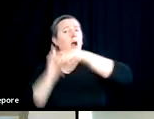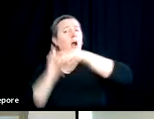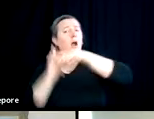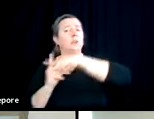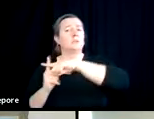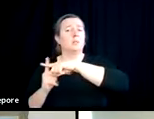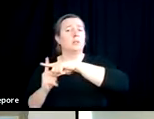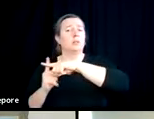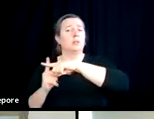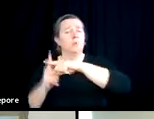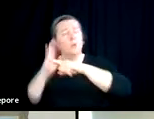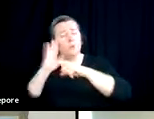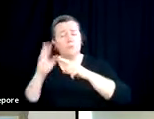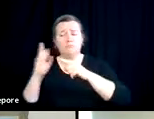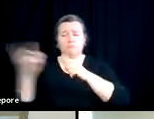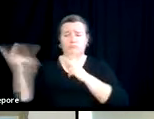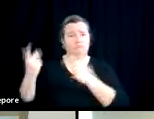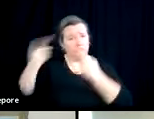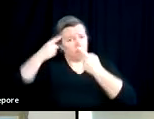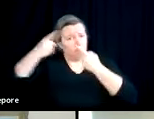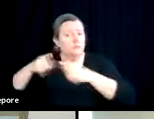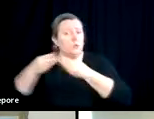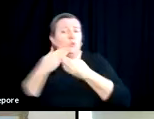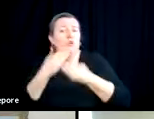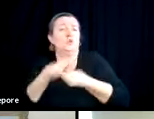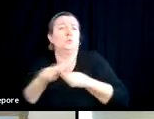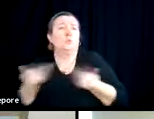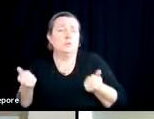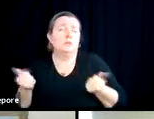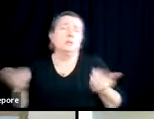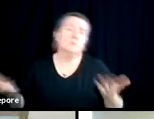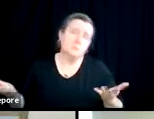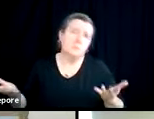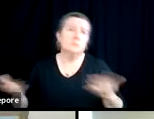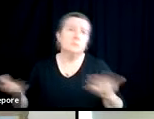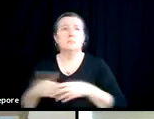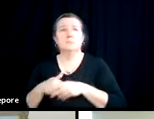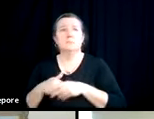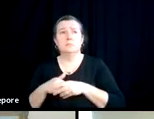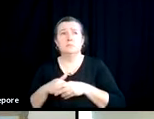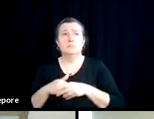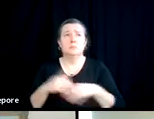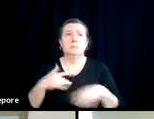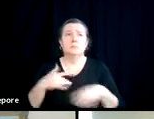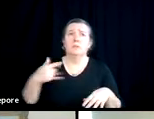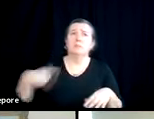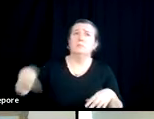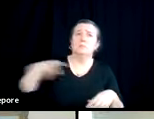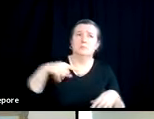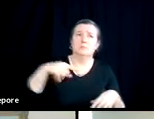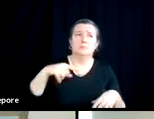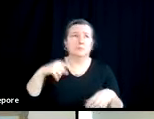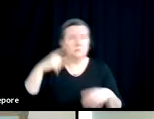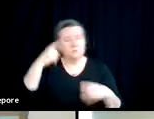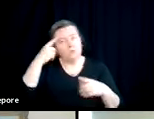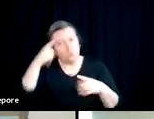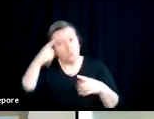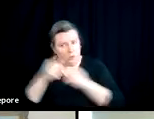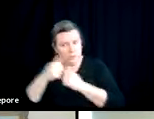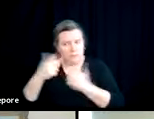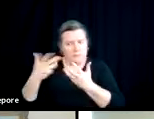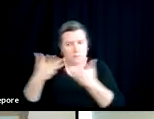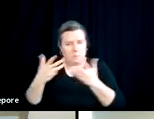that adheres to the principles that we all collectively, not just me, feel very strongly about. Roger Goodell is somebody who